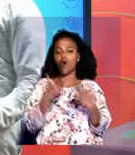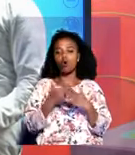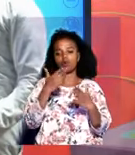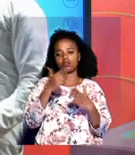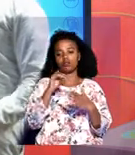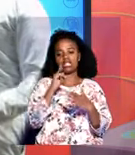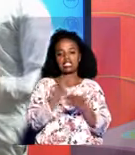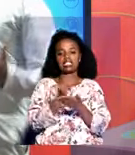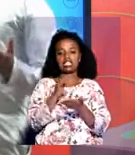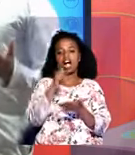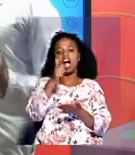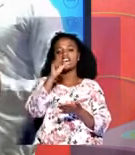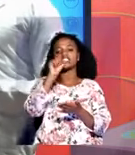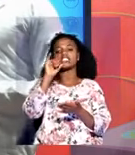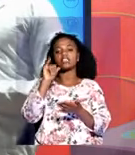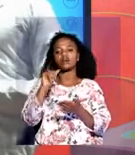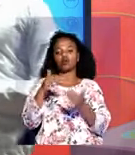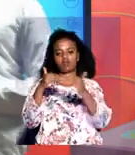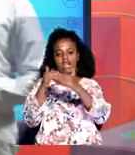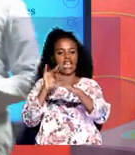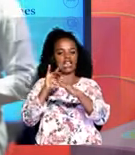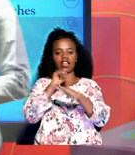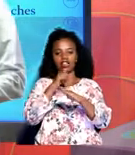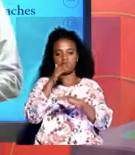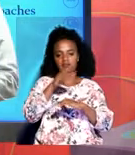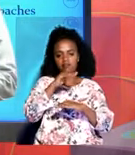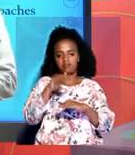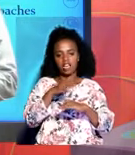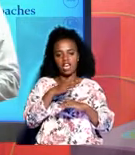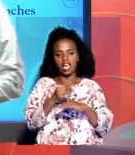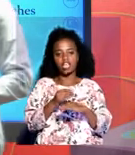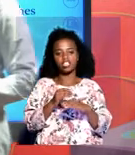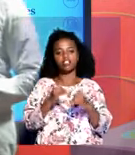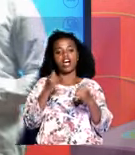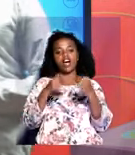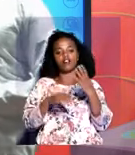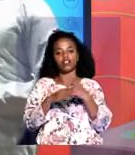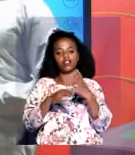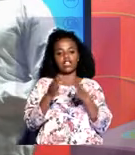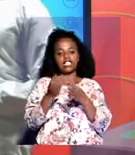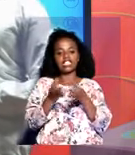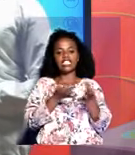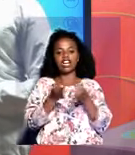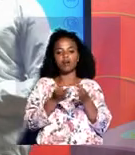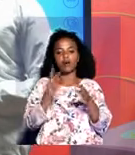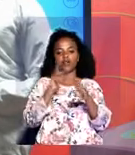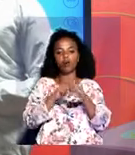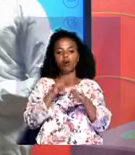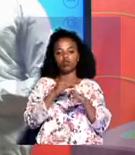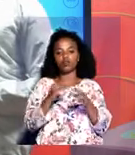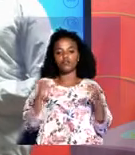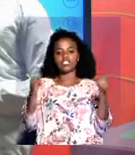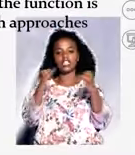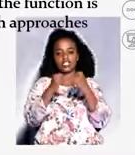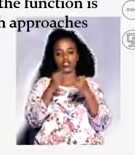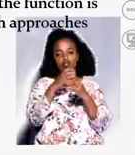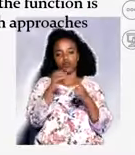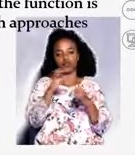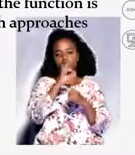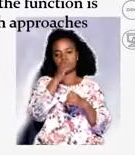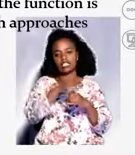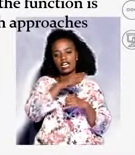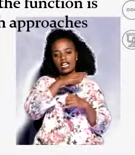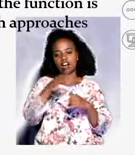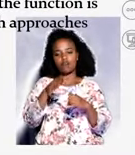asymptotes, and after that determine the point of intersection of the graph with this horizontal or oblique asymptote.